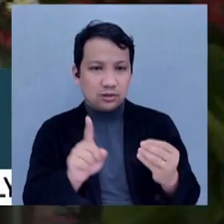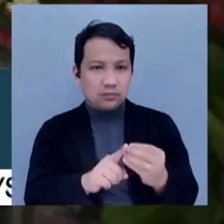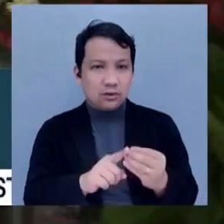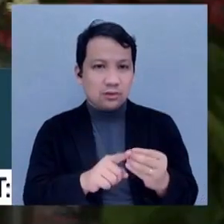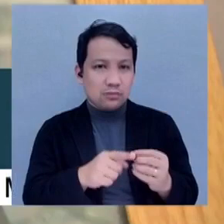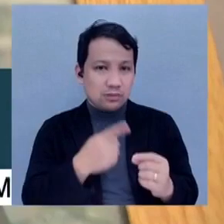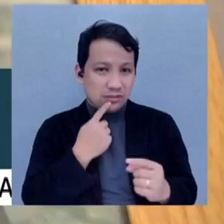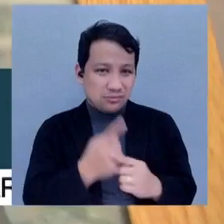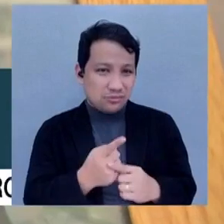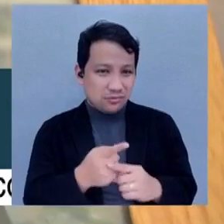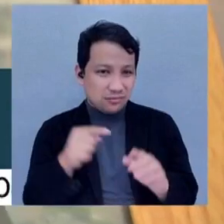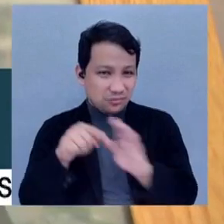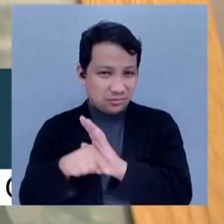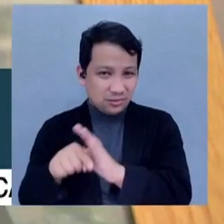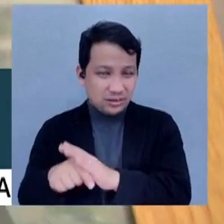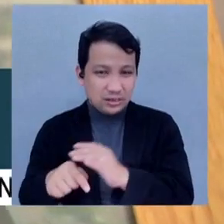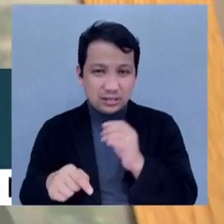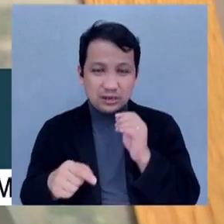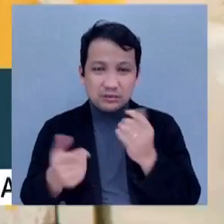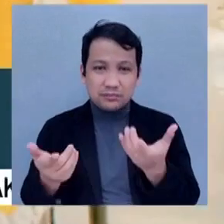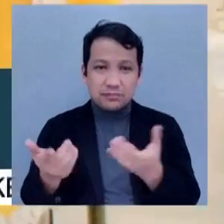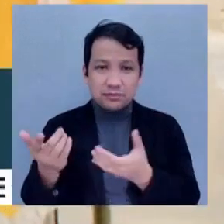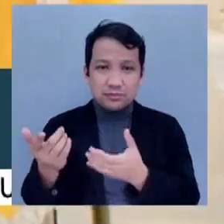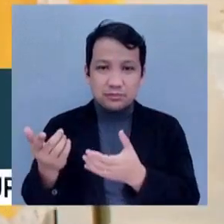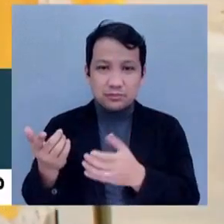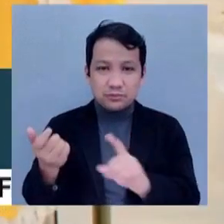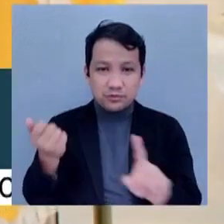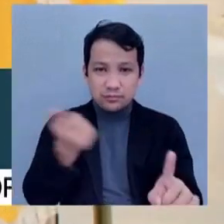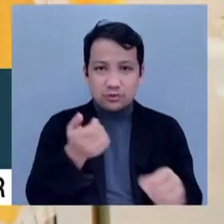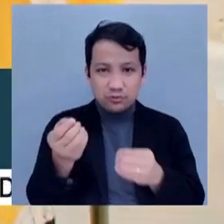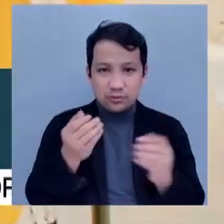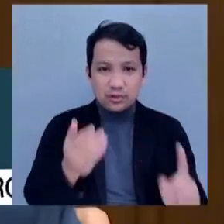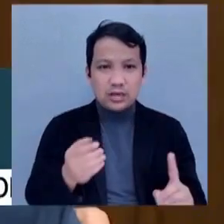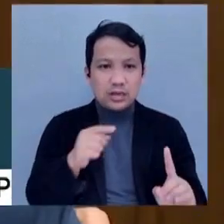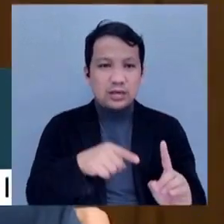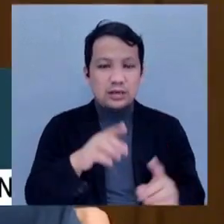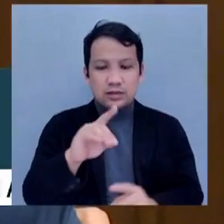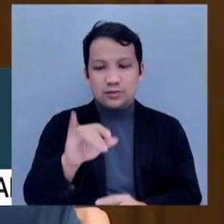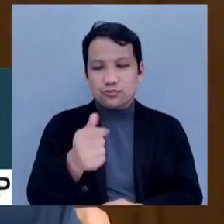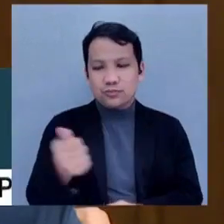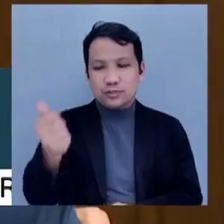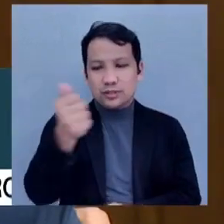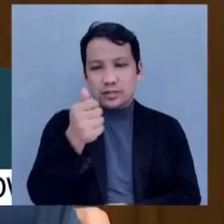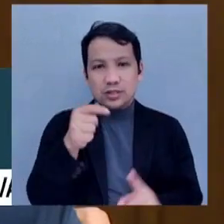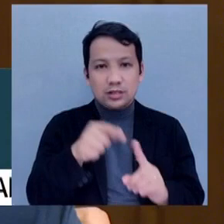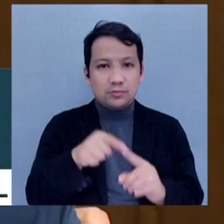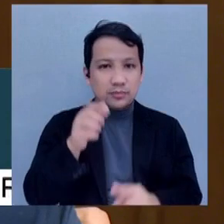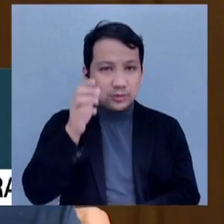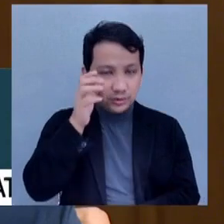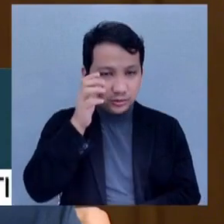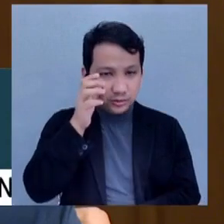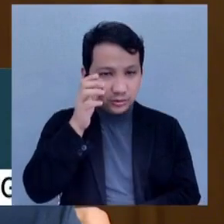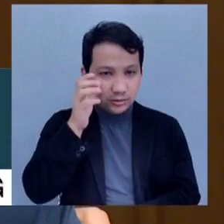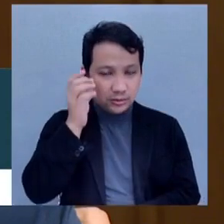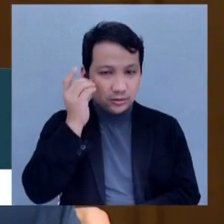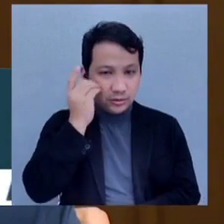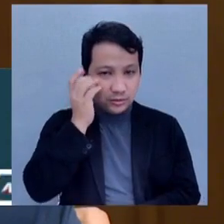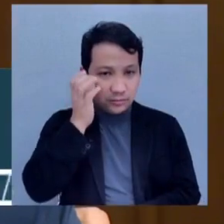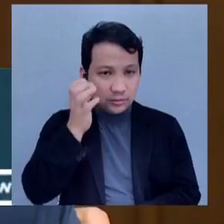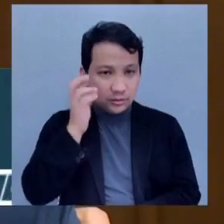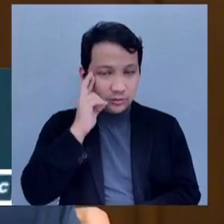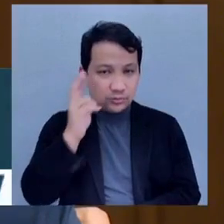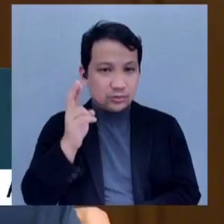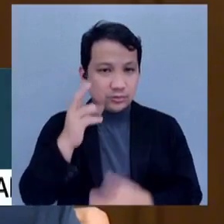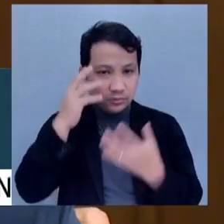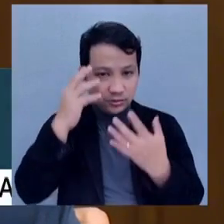murder suspect during a pursuit operation. Justice Secretary Jesus Crispin Remulla, meanwhile, said the decision to file a murder